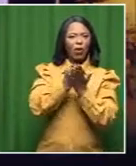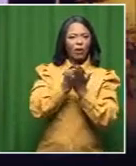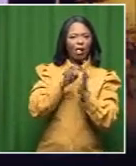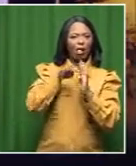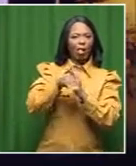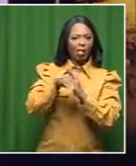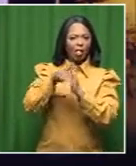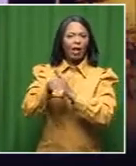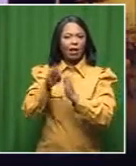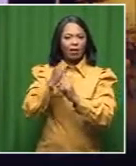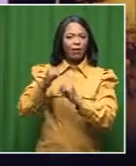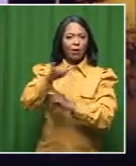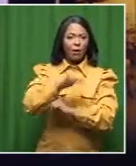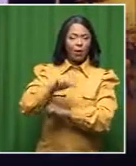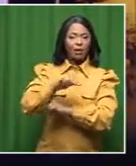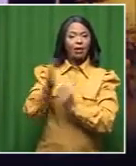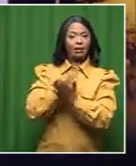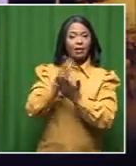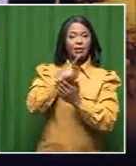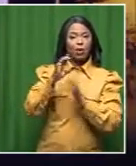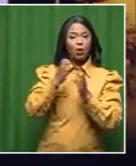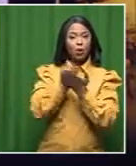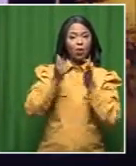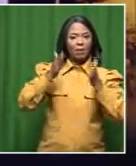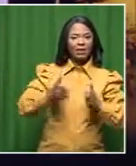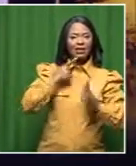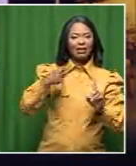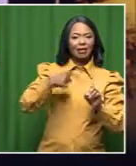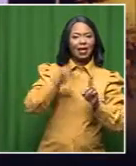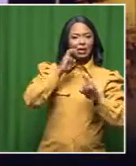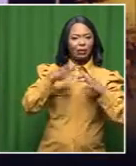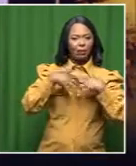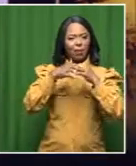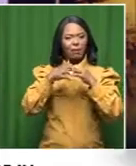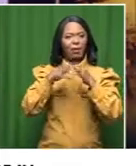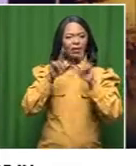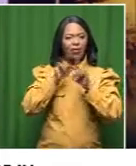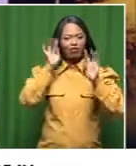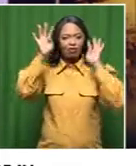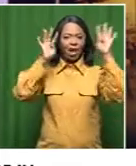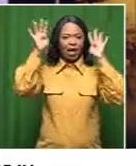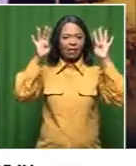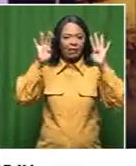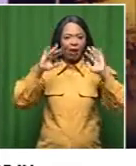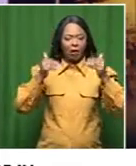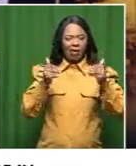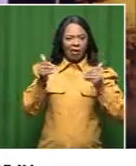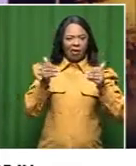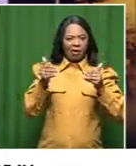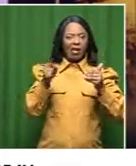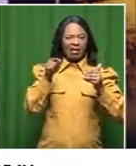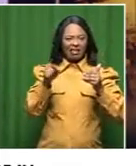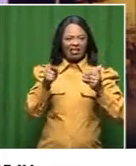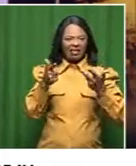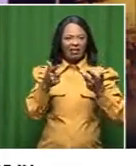some economists say that Godongwana needs to produce bold, courageous and creative measures to mitigate. Now,